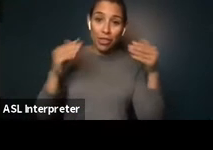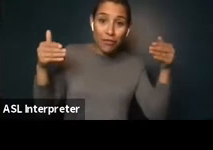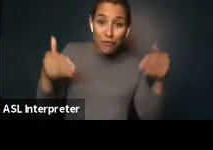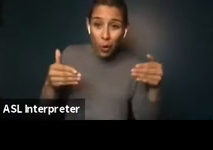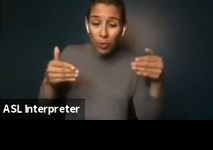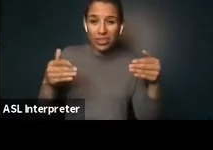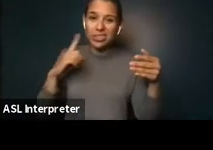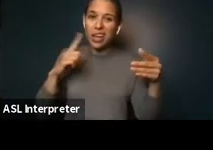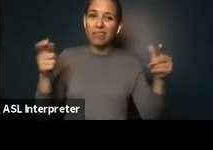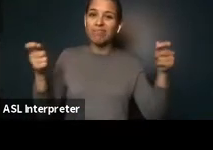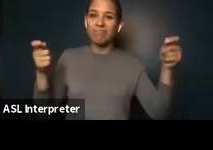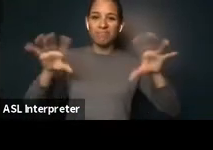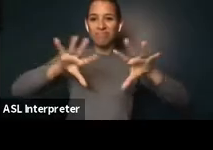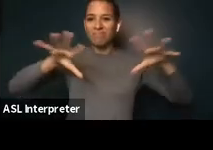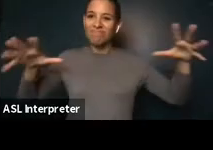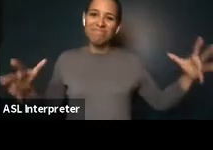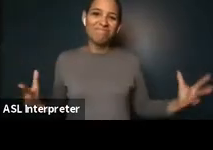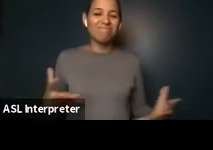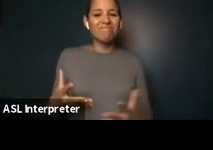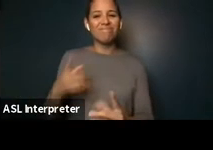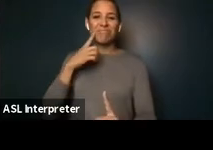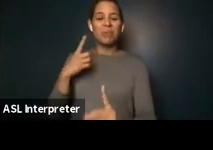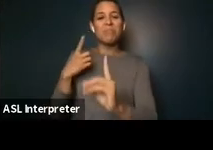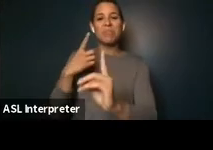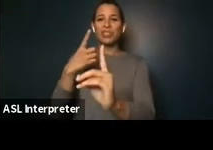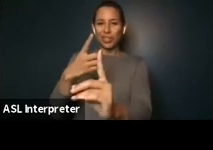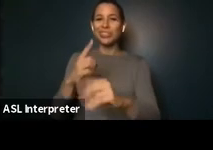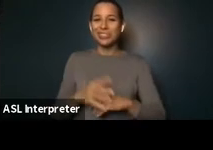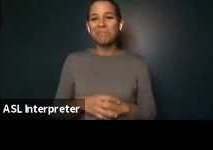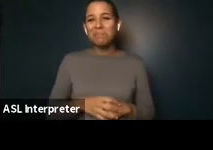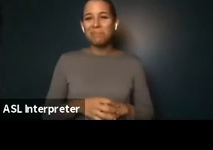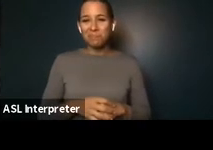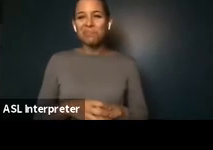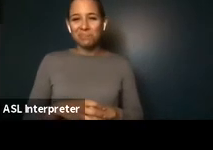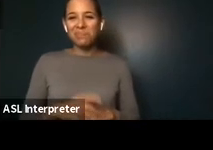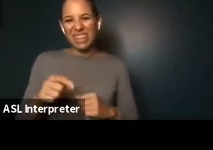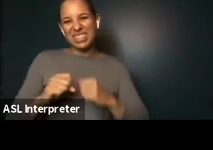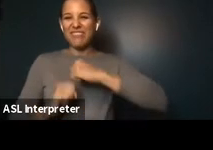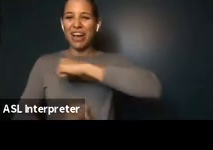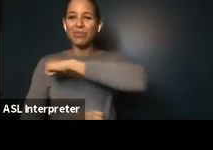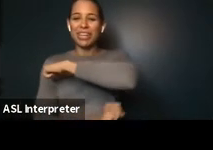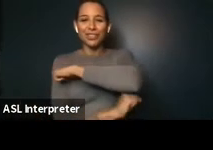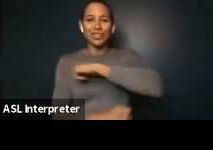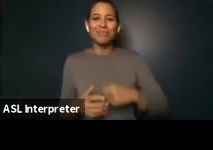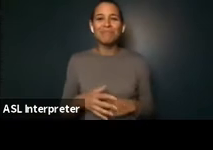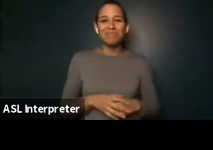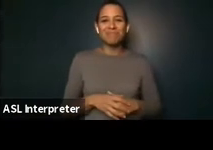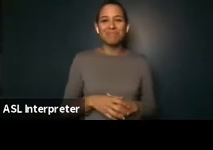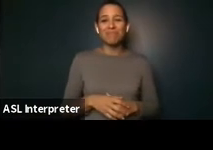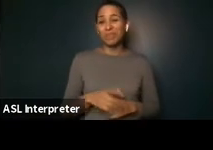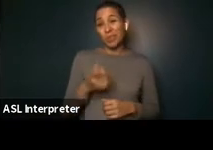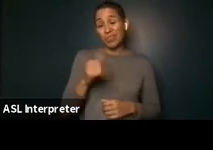governance of the mission of the aspirations. Um, and it's a process of enlightenment